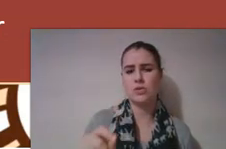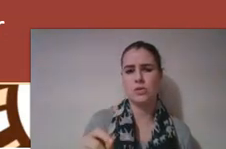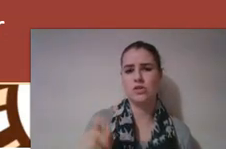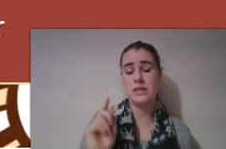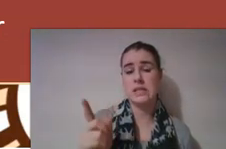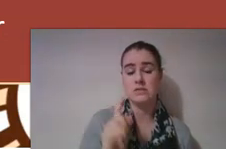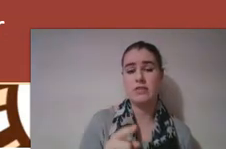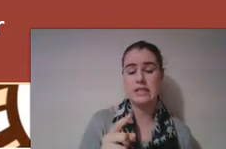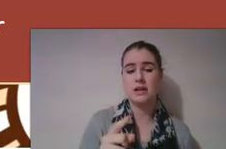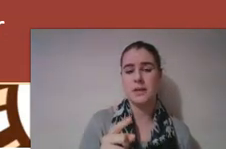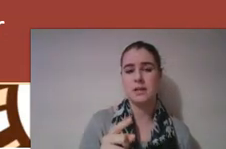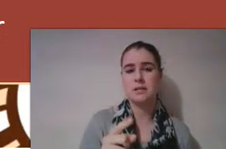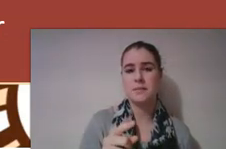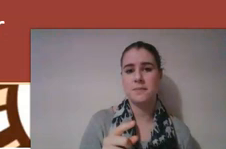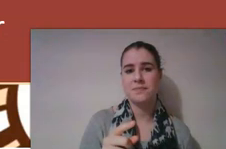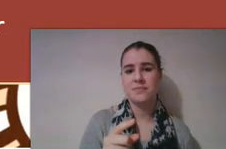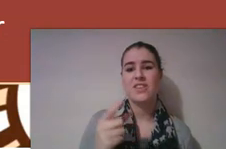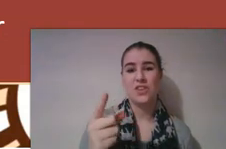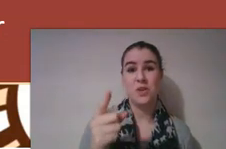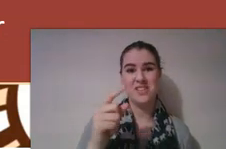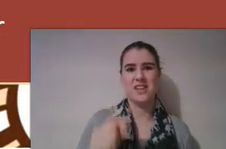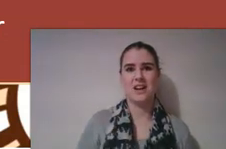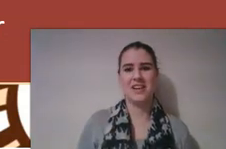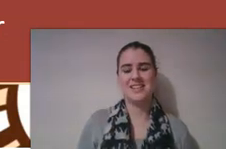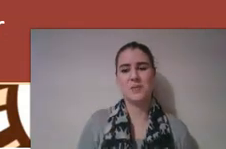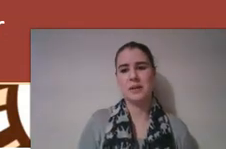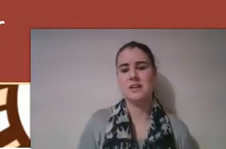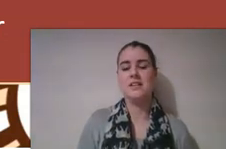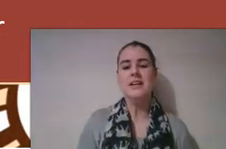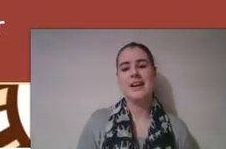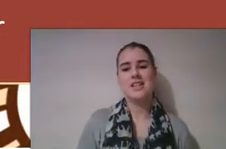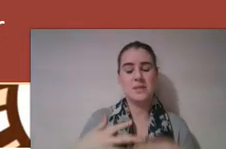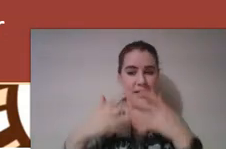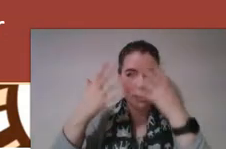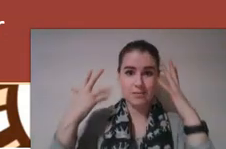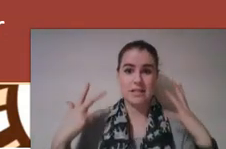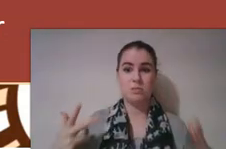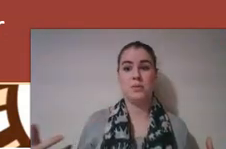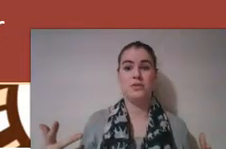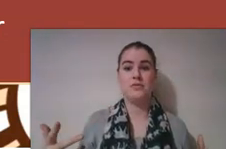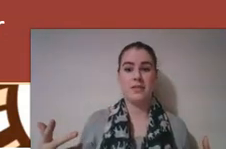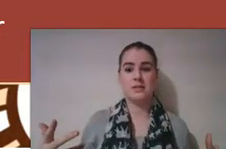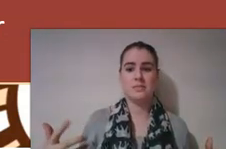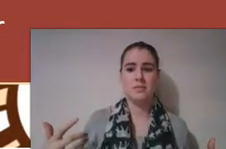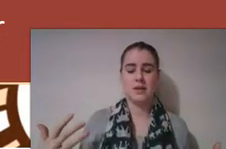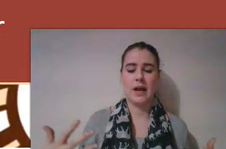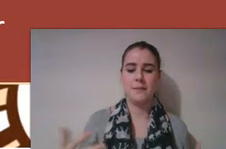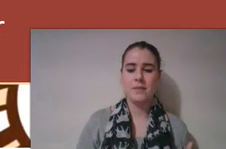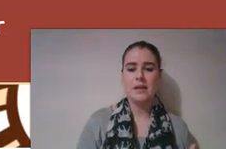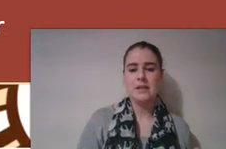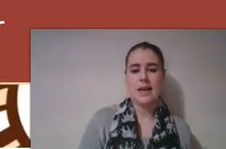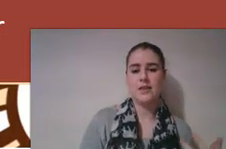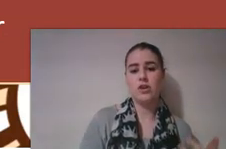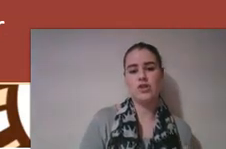something is adorned? We did this in reading last week. Good, means decorated. Well done. Okay, so it was decorated with blue feathers.